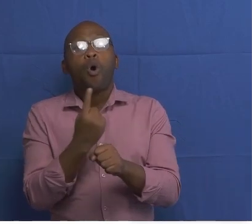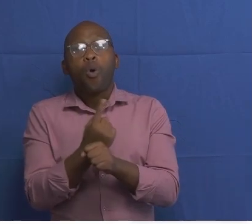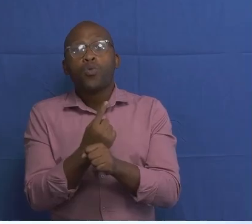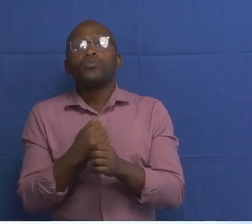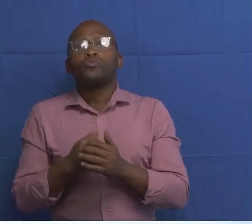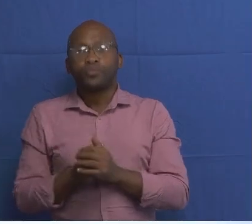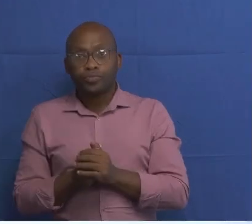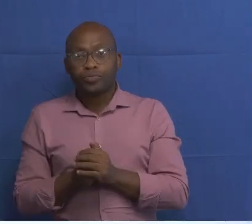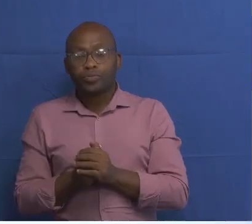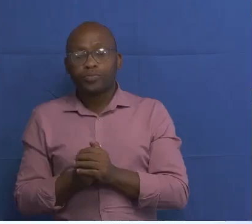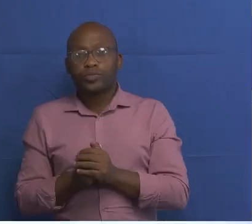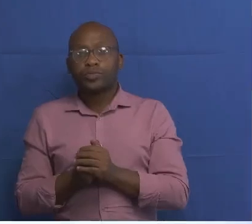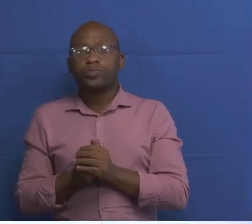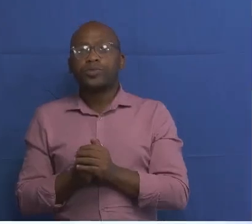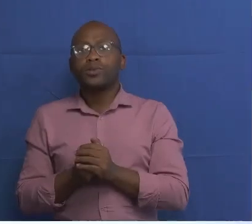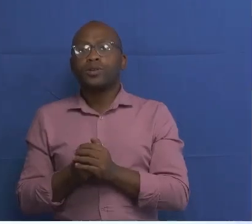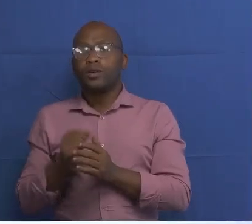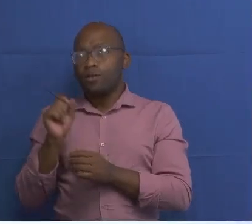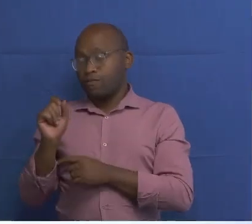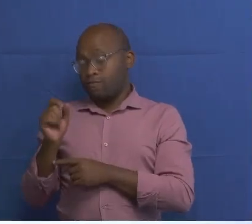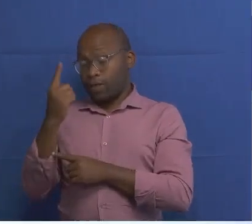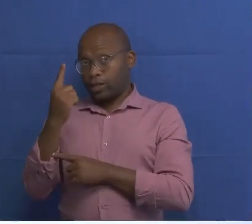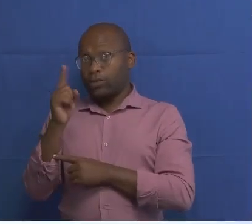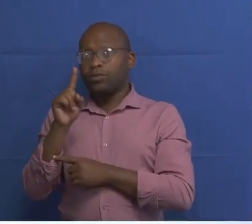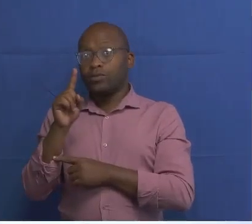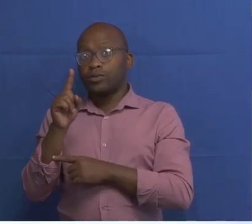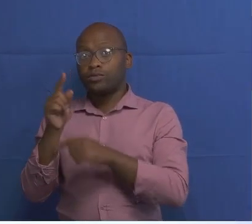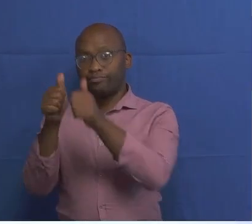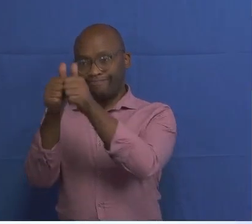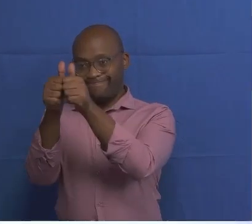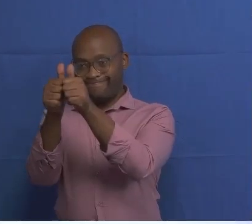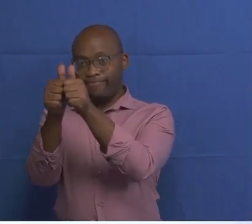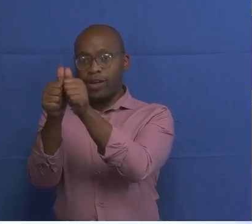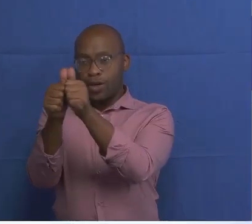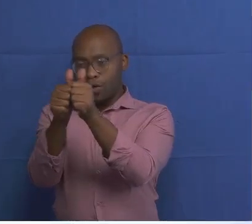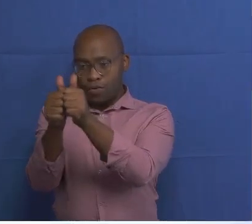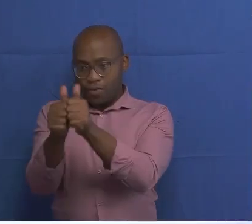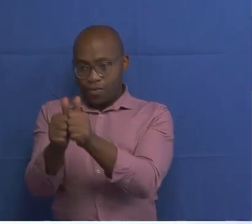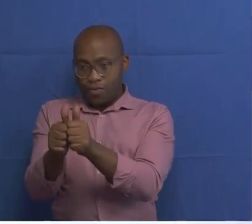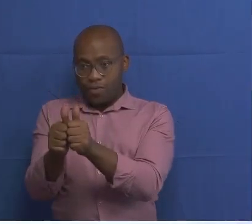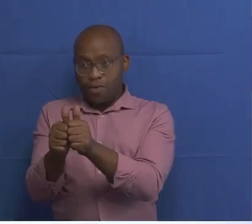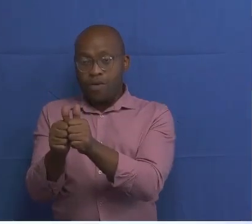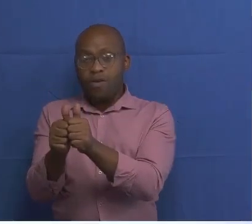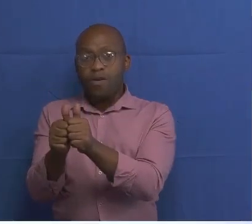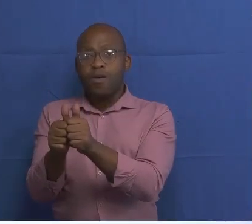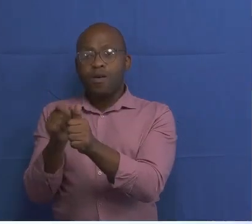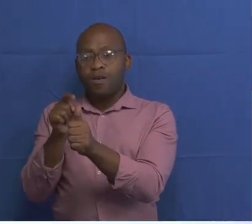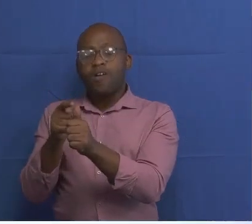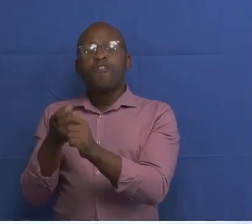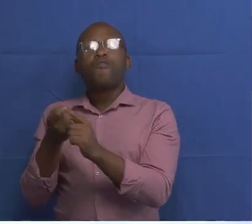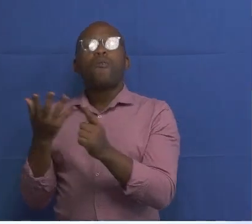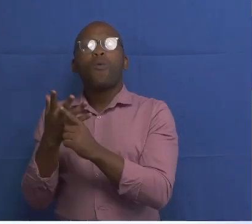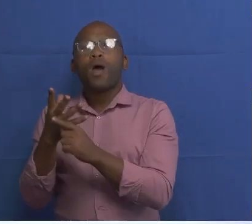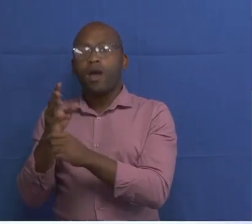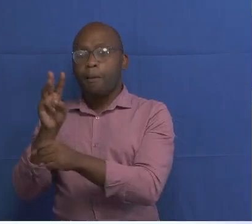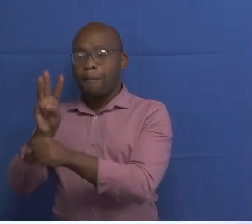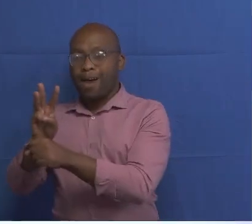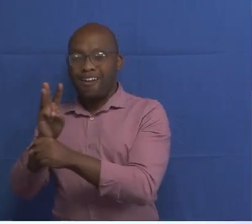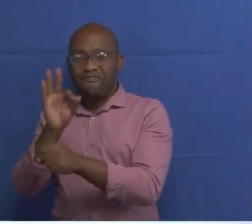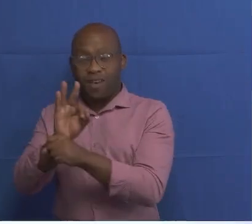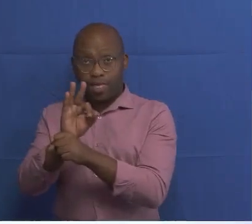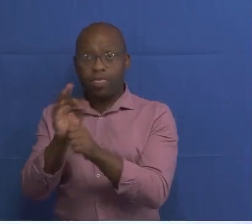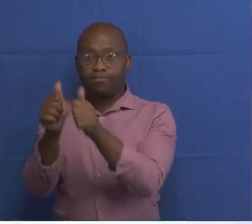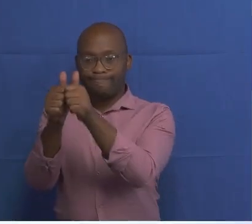are a pair of chromosomes. One is from maternal origin, the other one is from paternal origin. And now